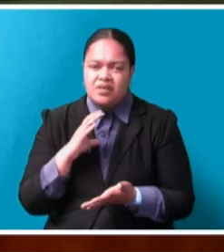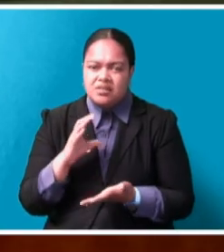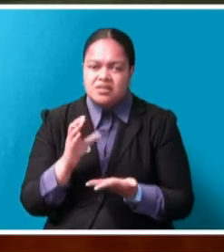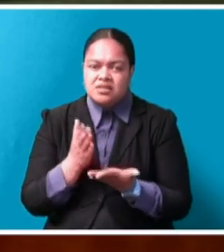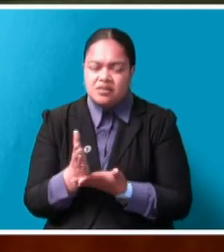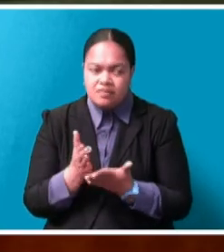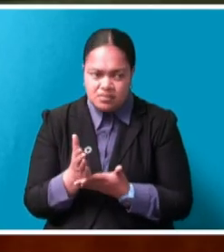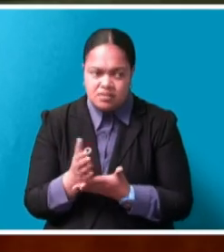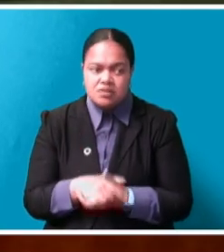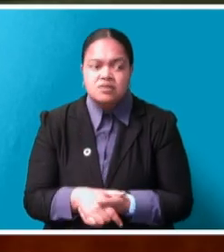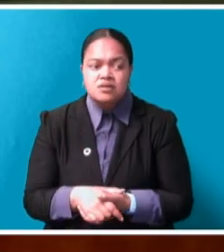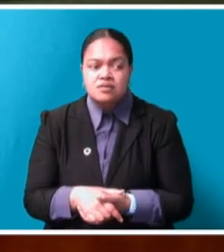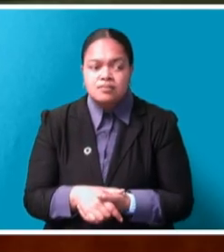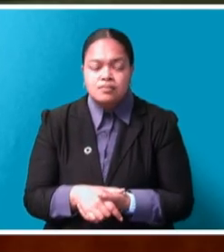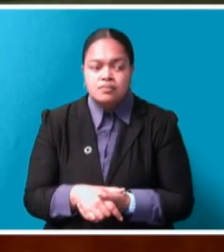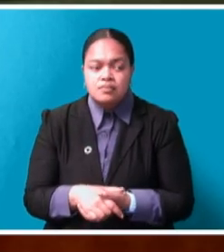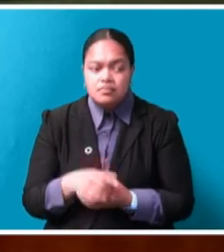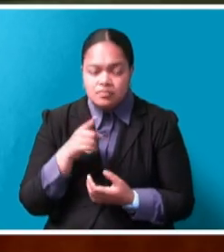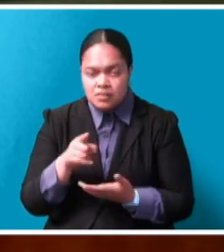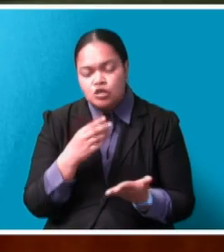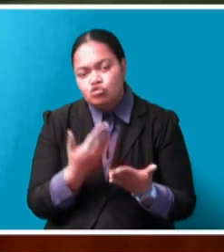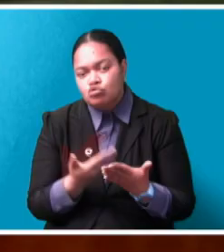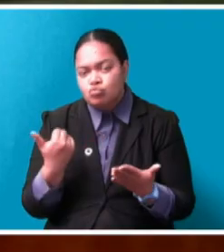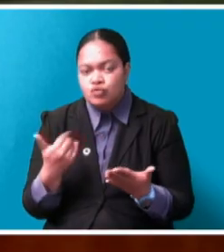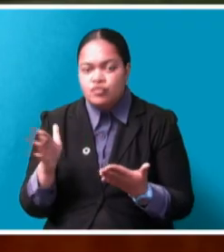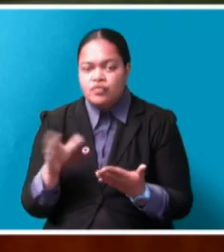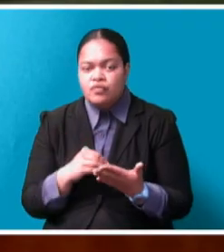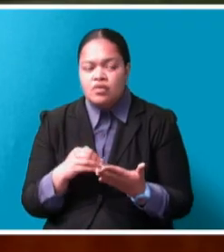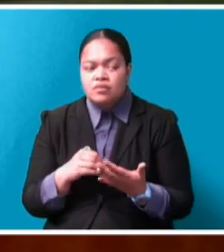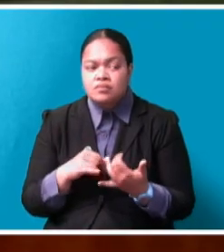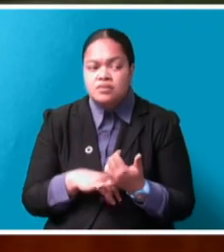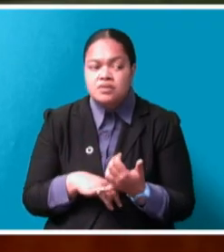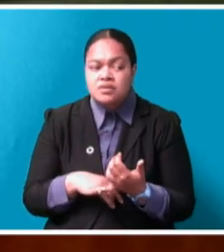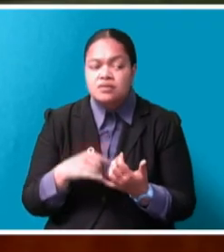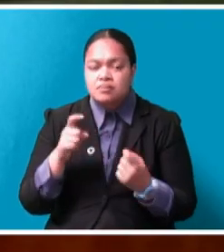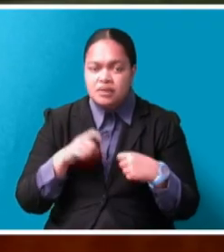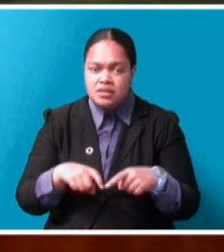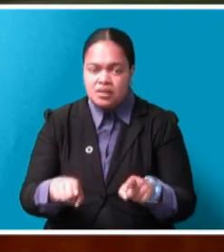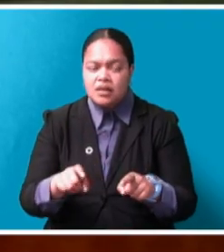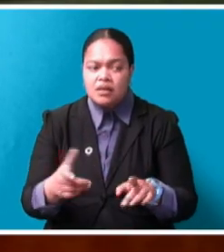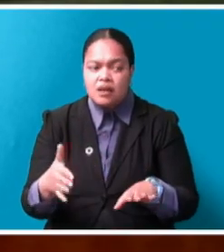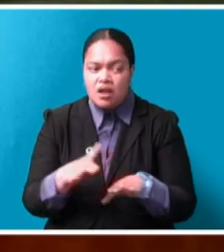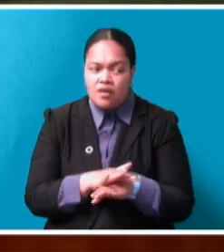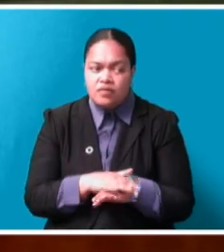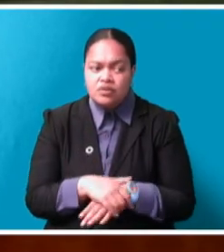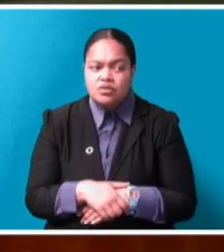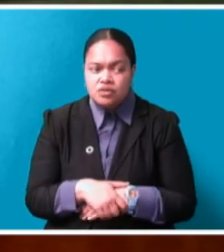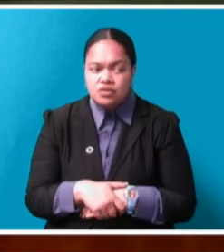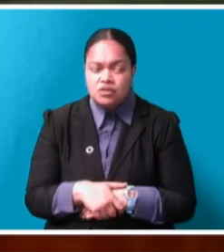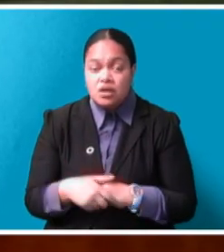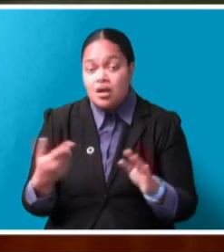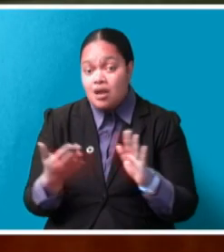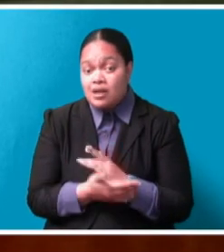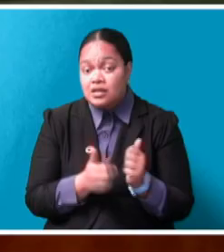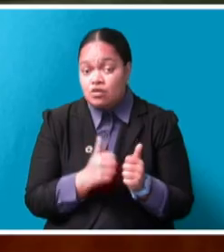However, civil servants were subsequently removed from the scheme due to the high cost of maintaining their coverage. Under the arrangement, the